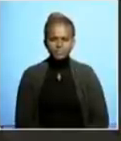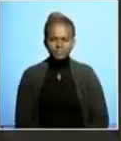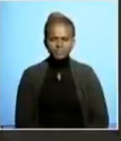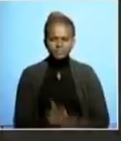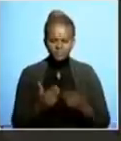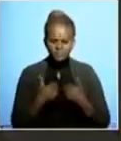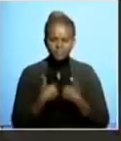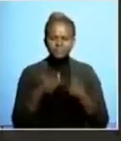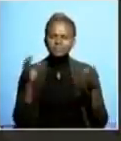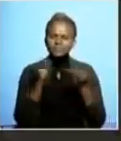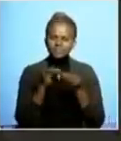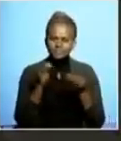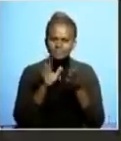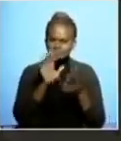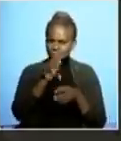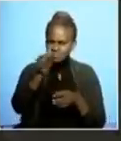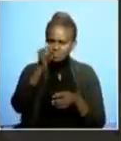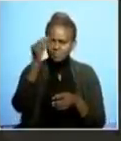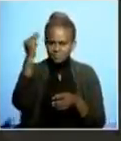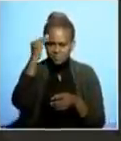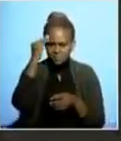There's a lot, you know.